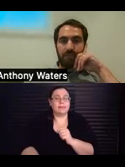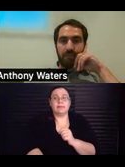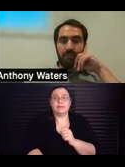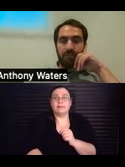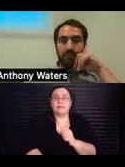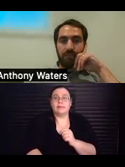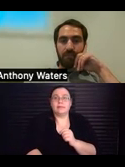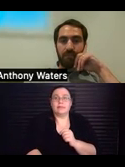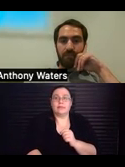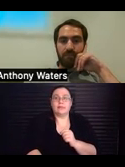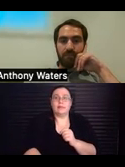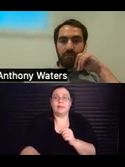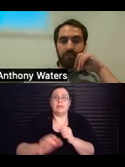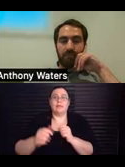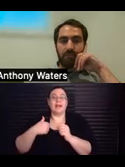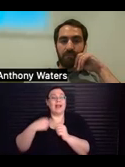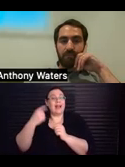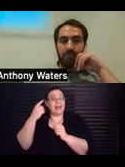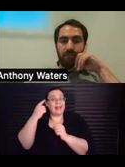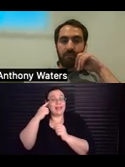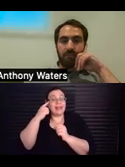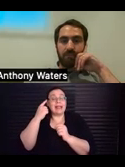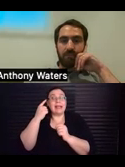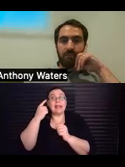I think my